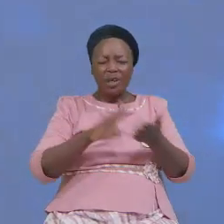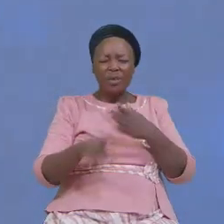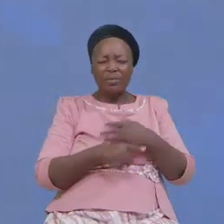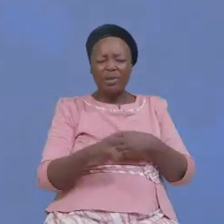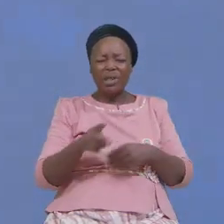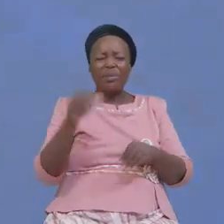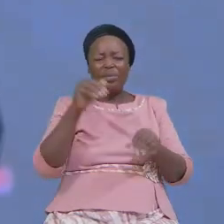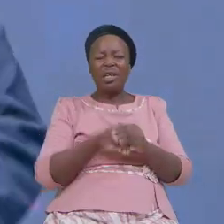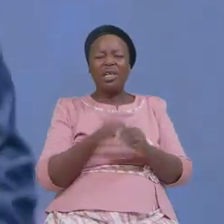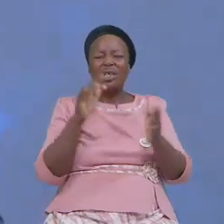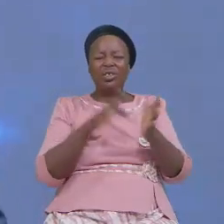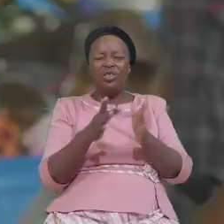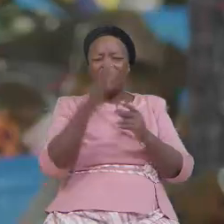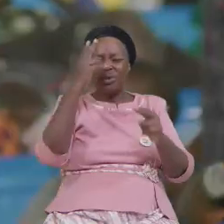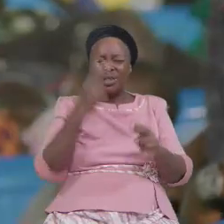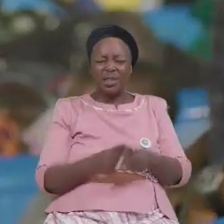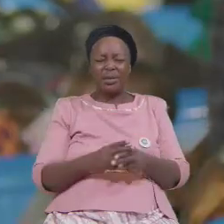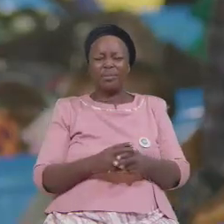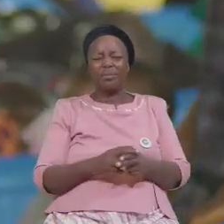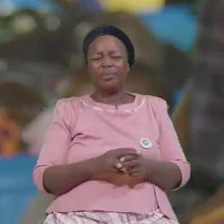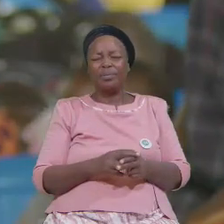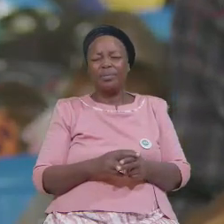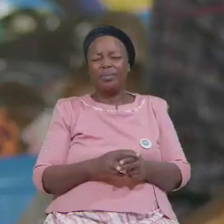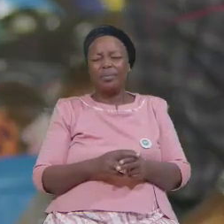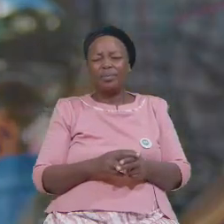in Jesus' name.